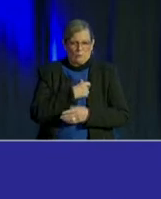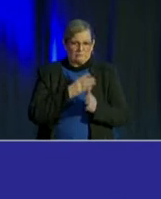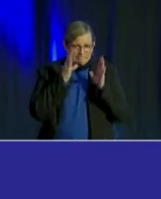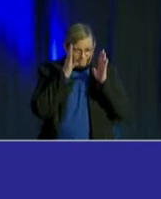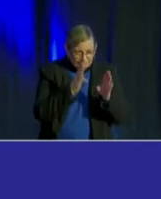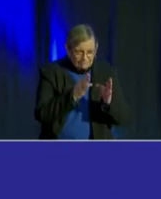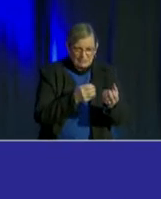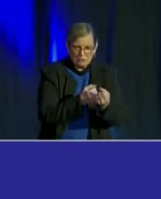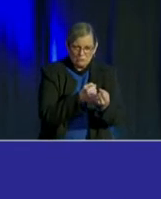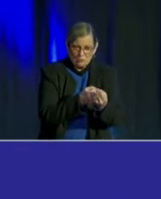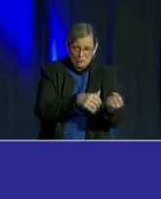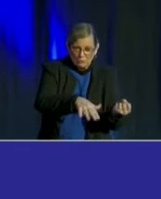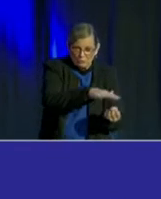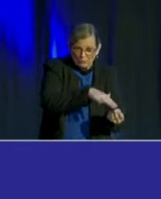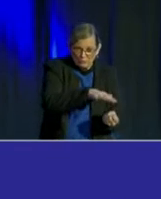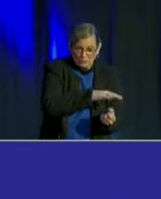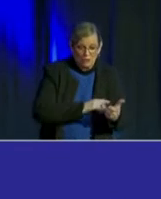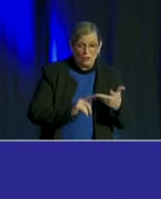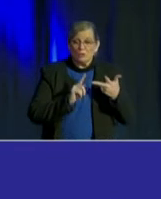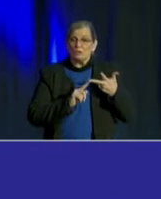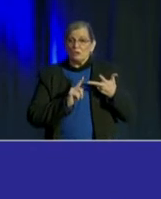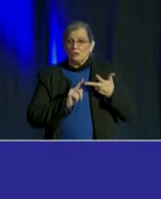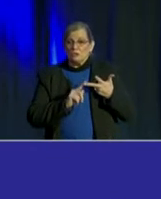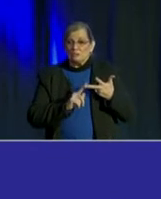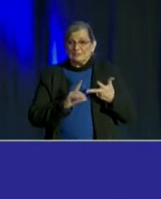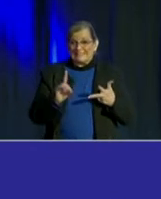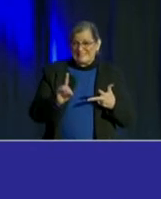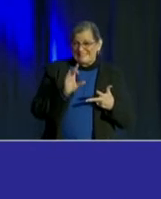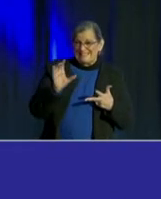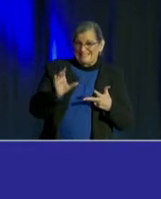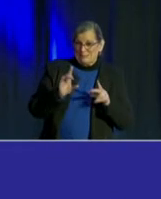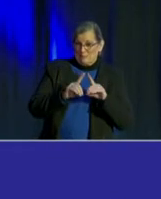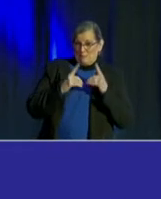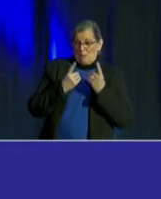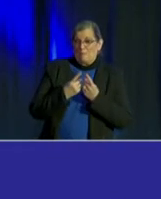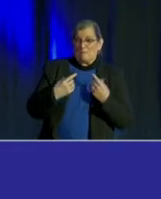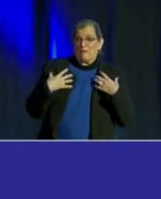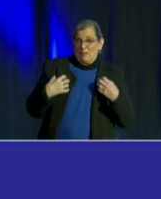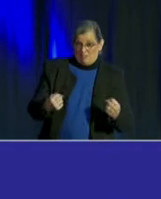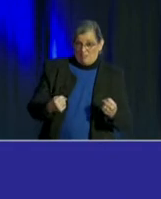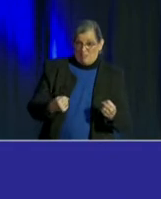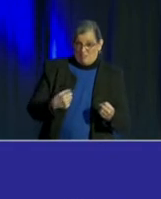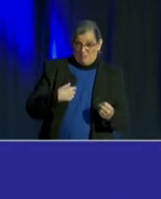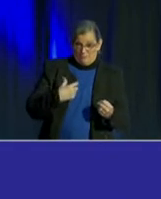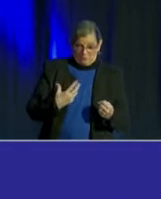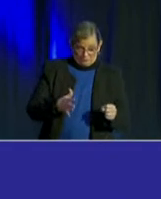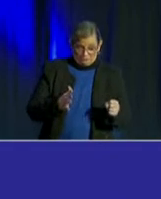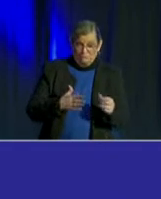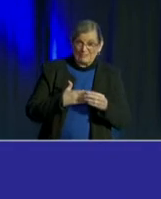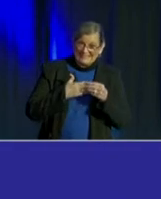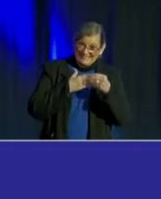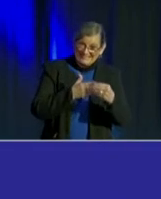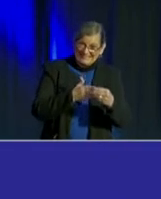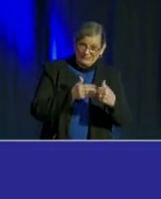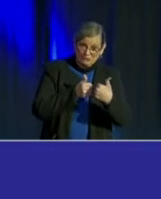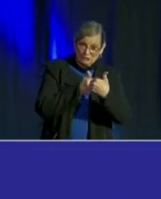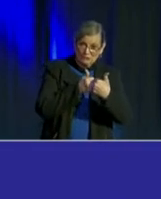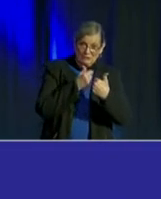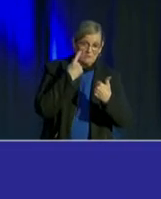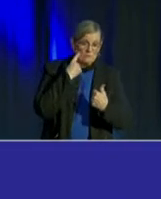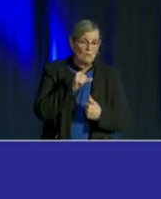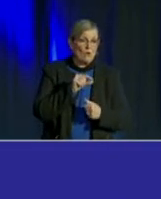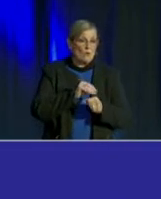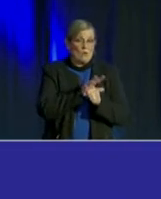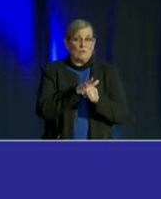the district's public health response for the worst pandemic this country has seen in more than 100 years. As a part of